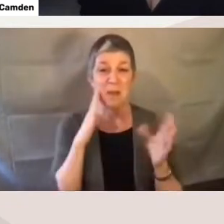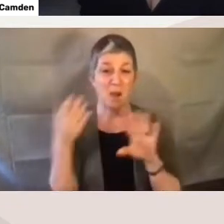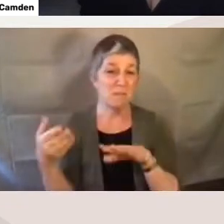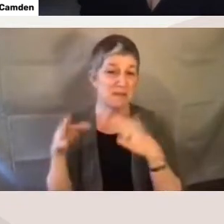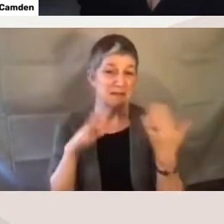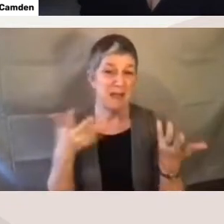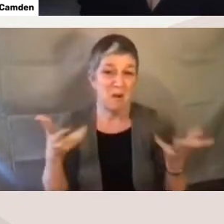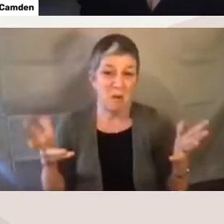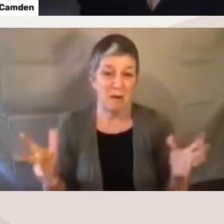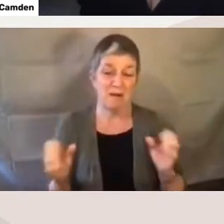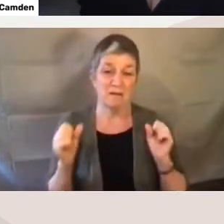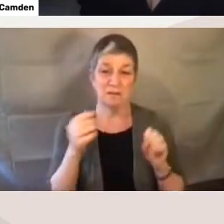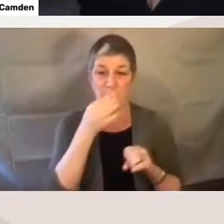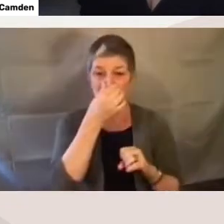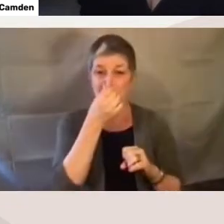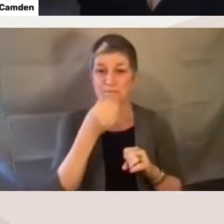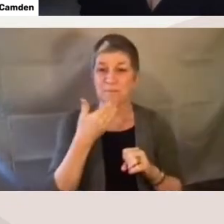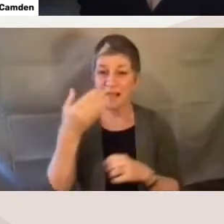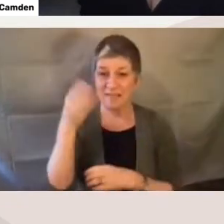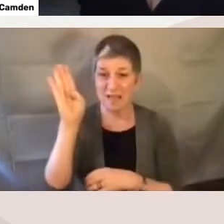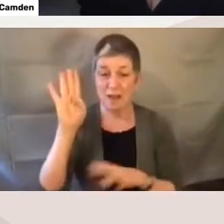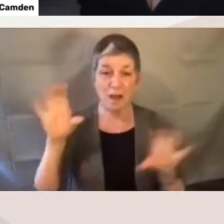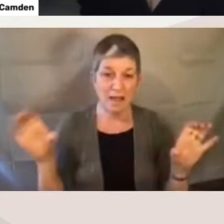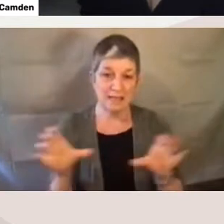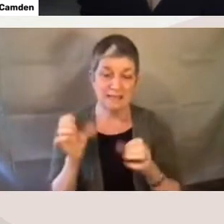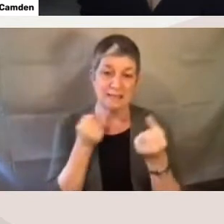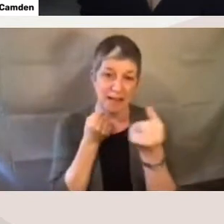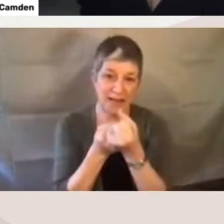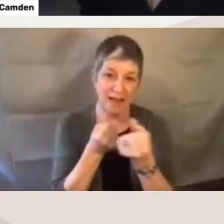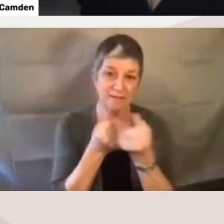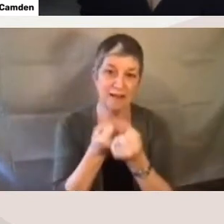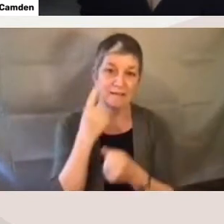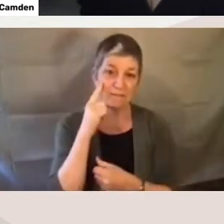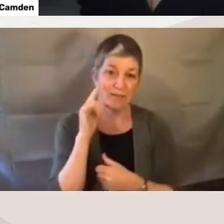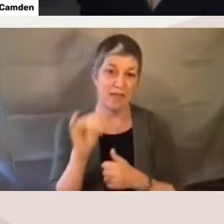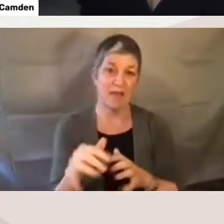to you guys. So I thank God that I did advocate for that.